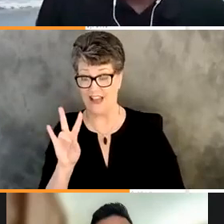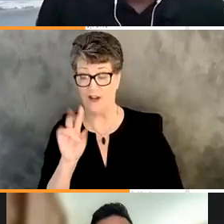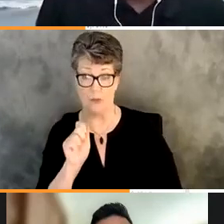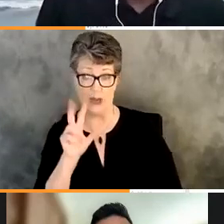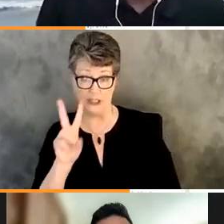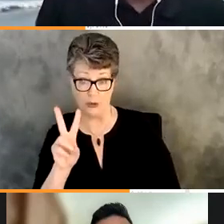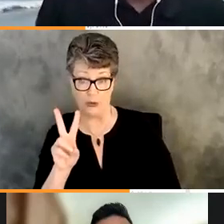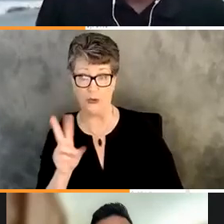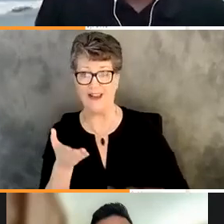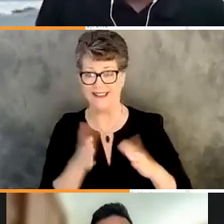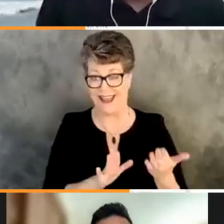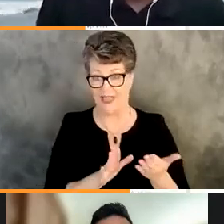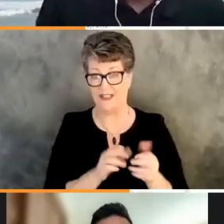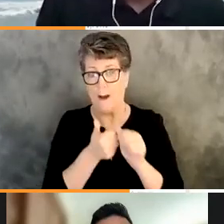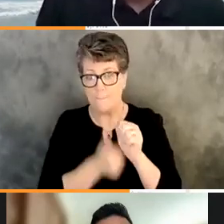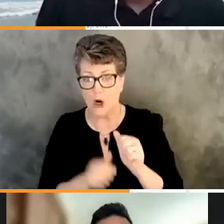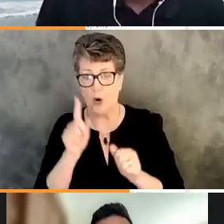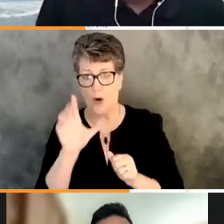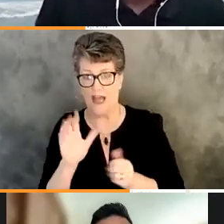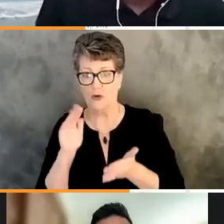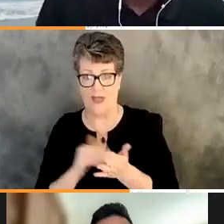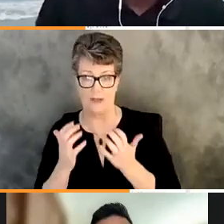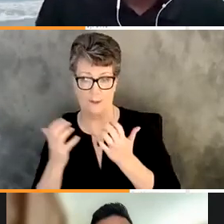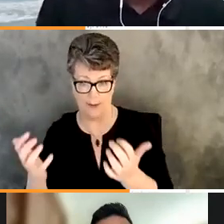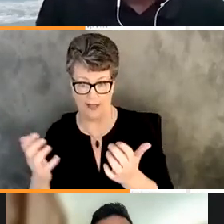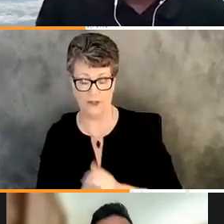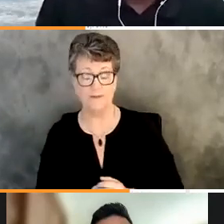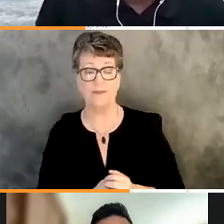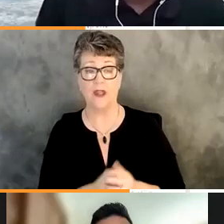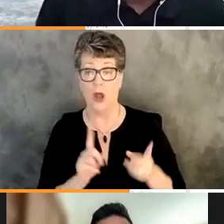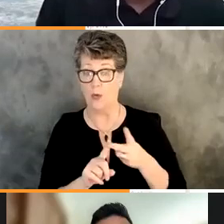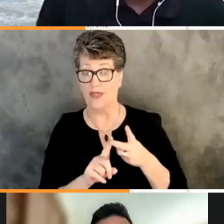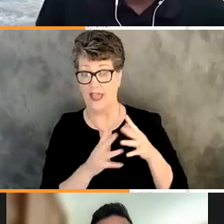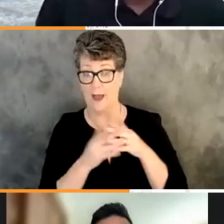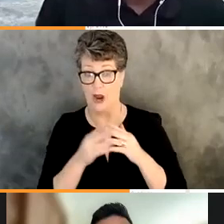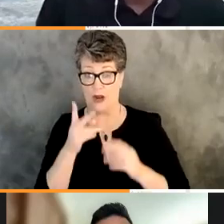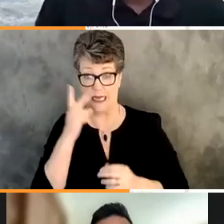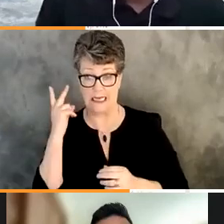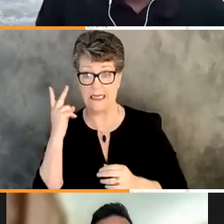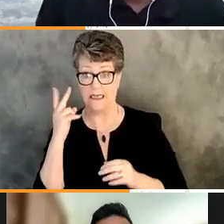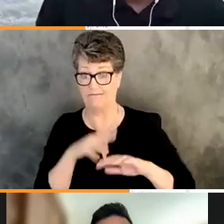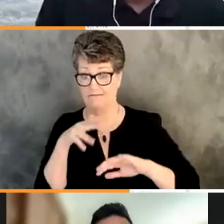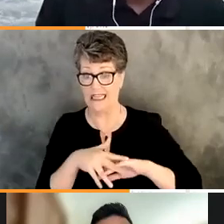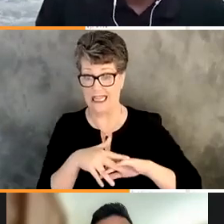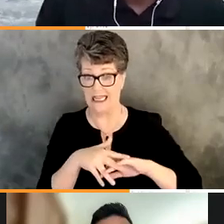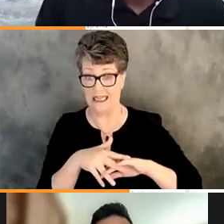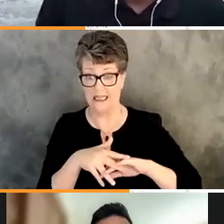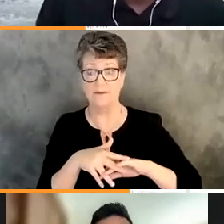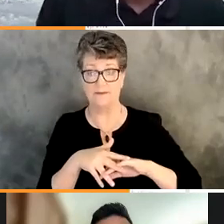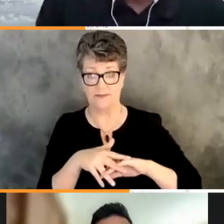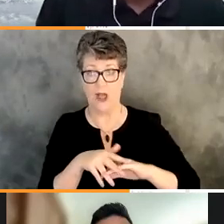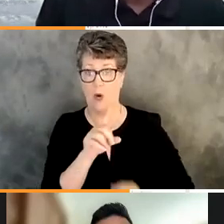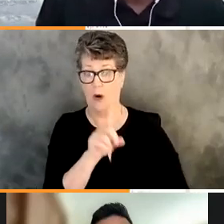137.2 deaths per 100,000. And with the American Indian Native American, it's